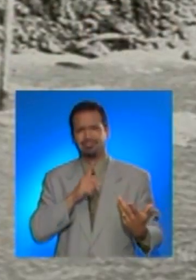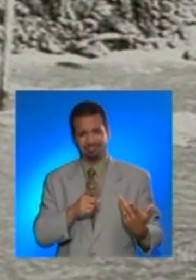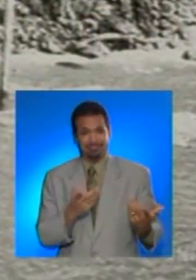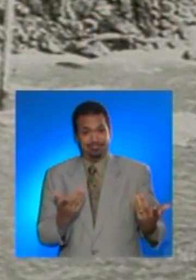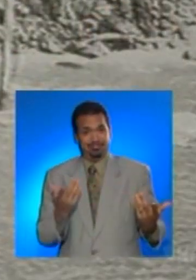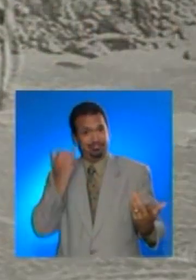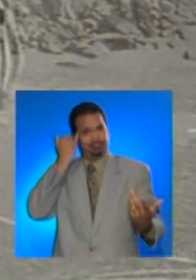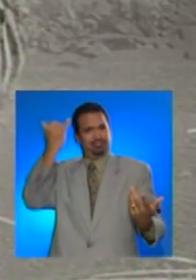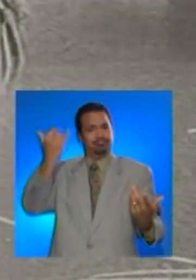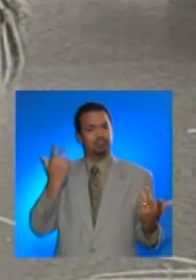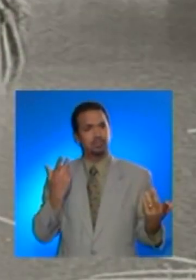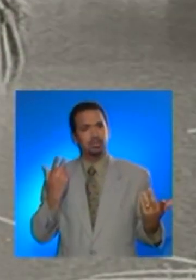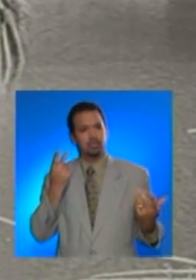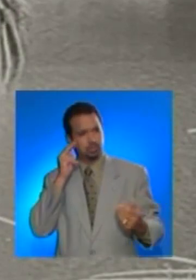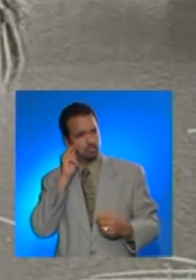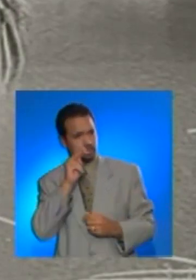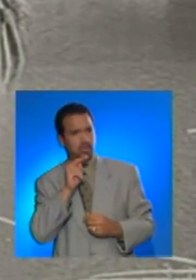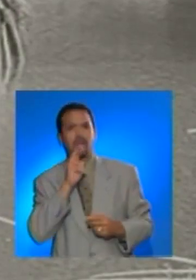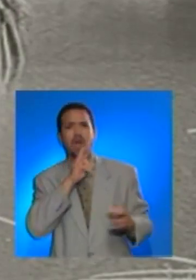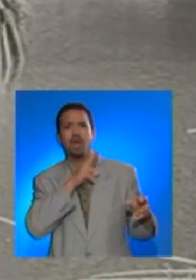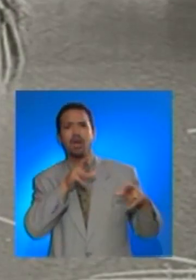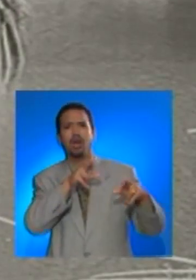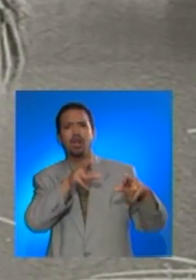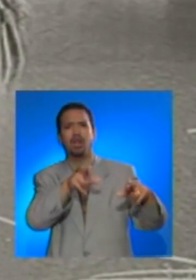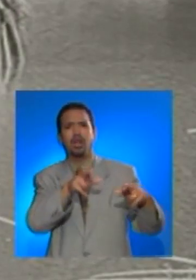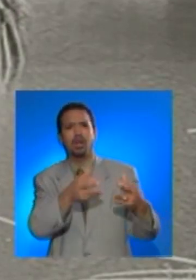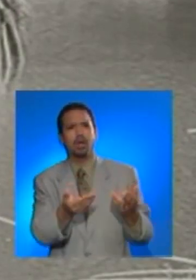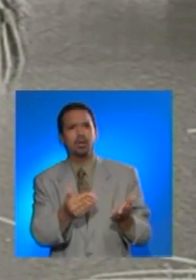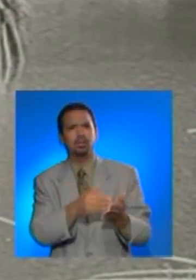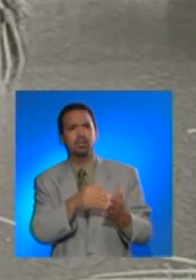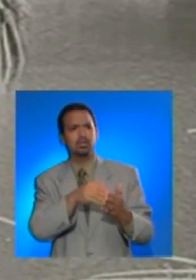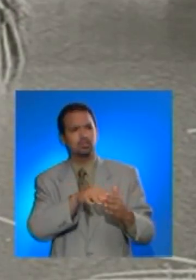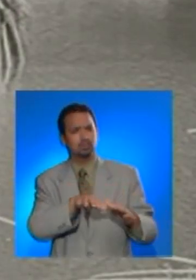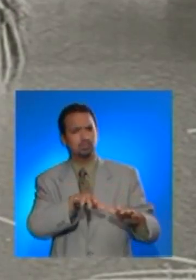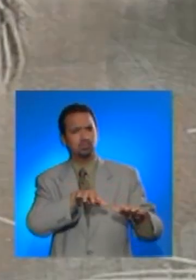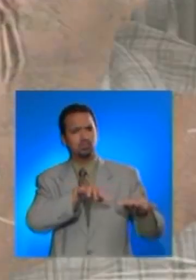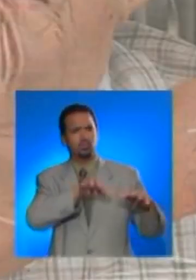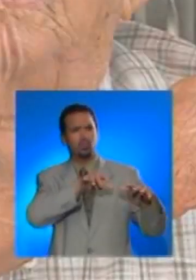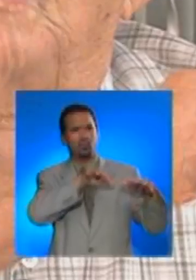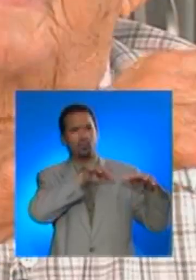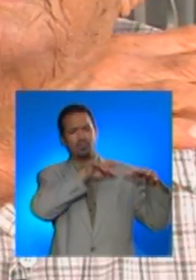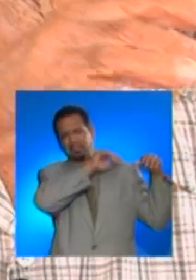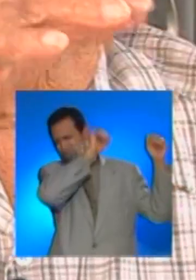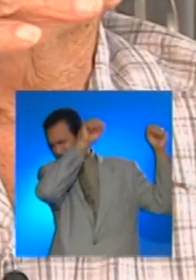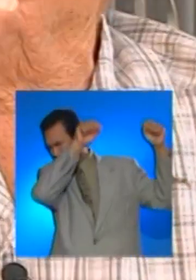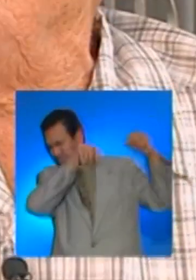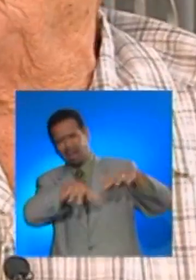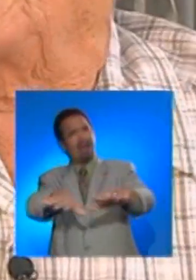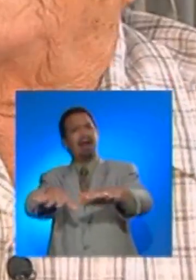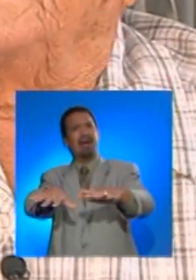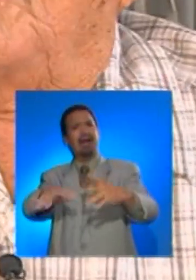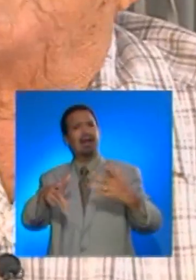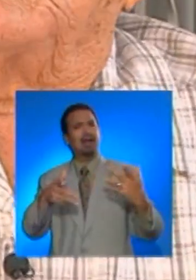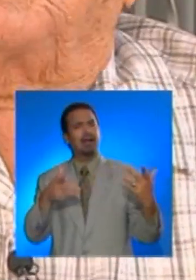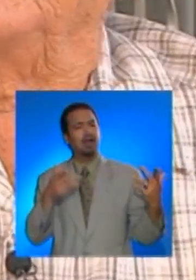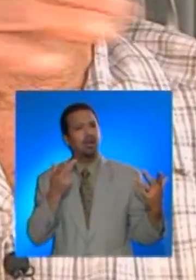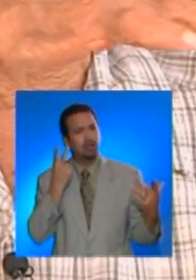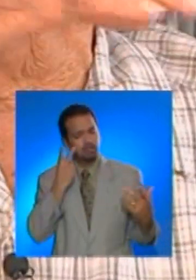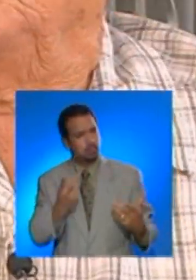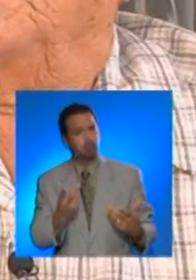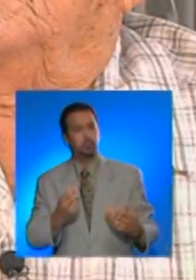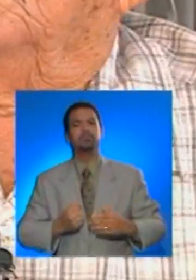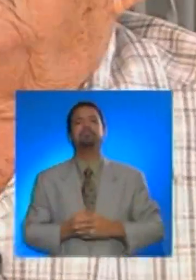Do you know what's like to see the river overflowing that fast, hitting and destroying everything in its